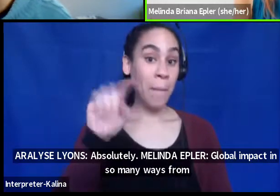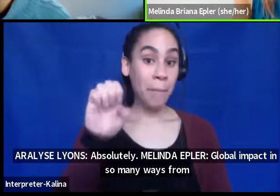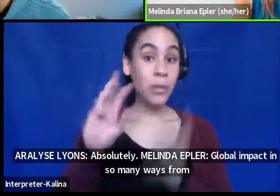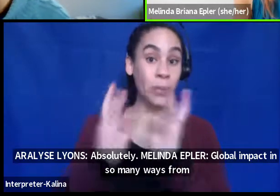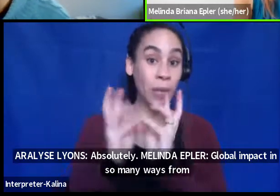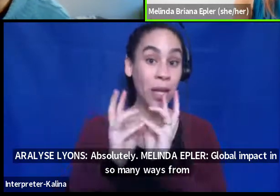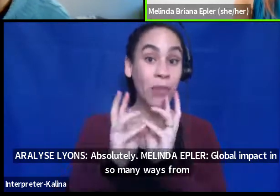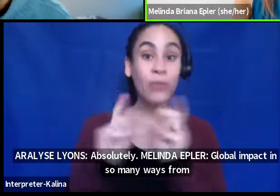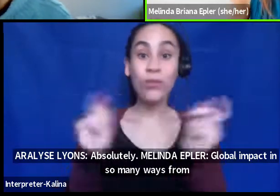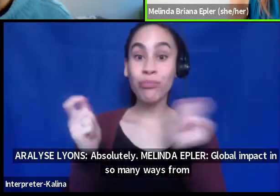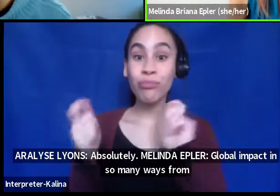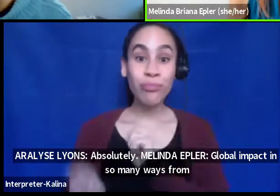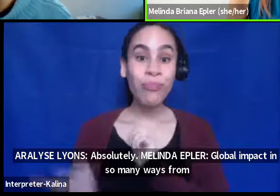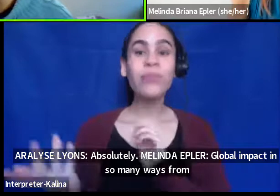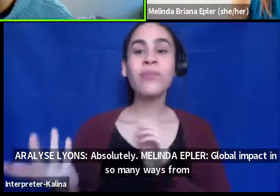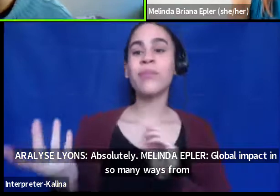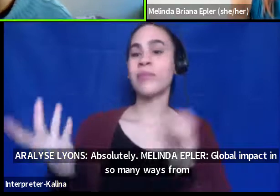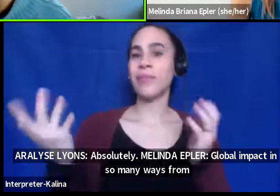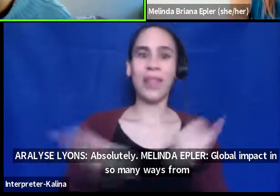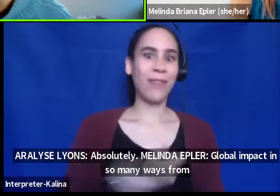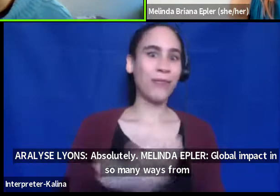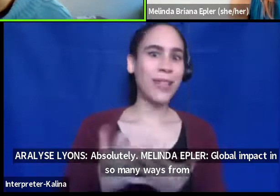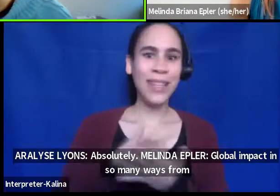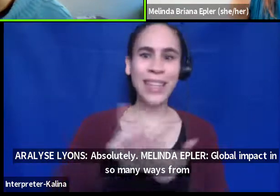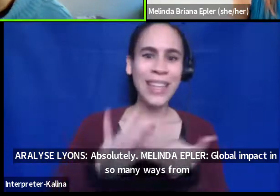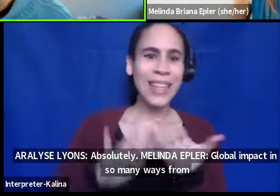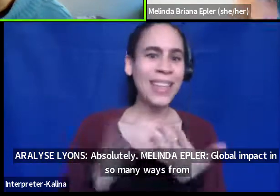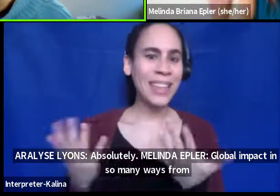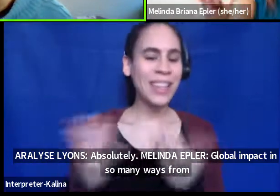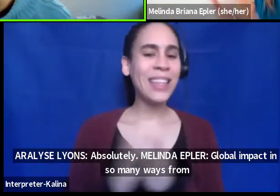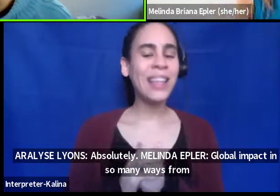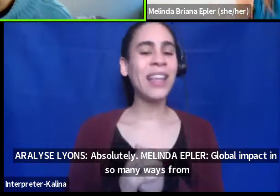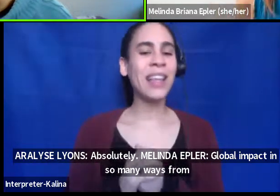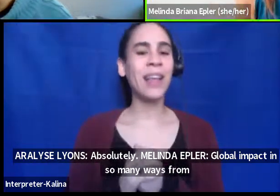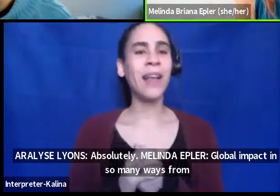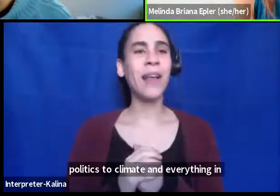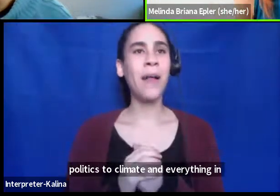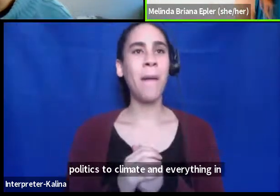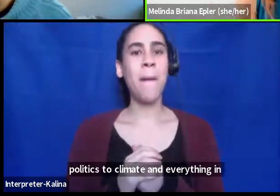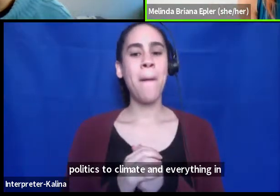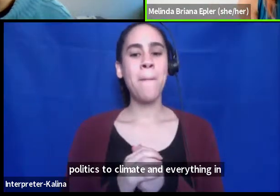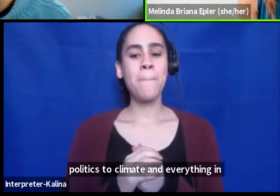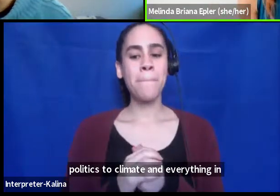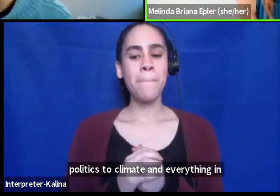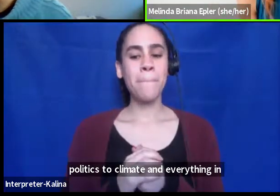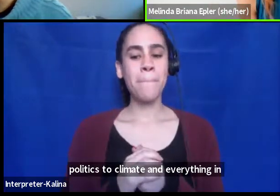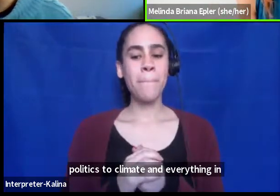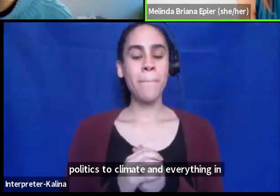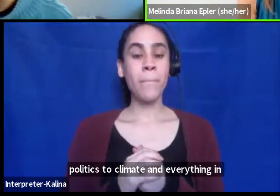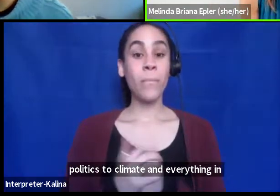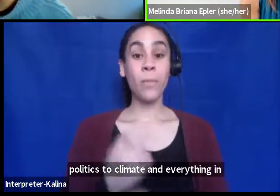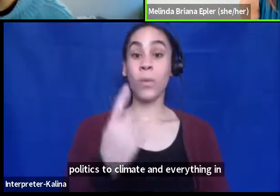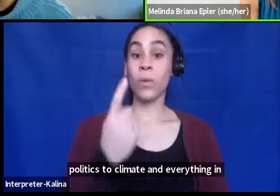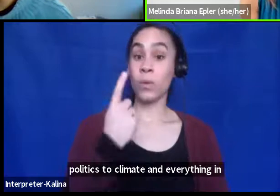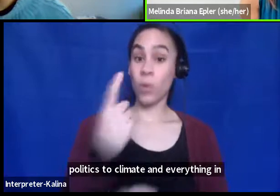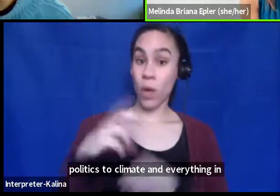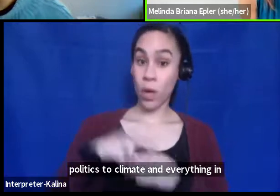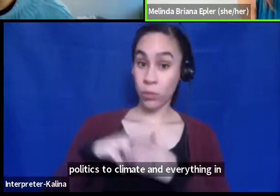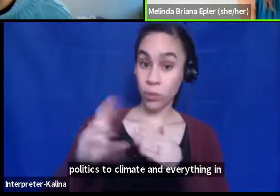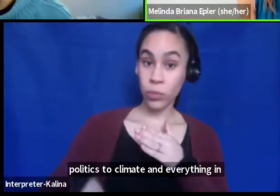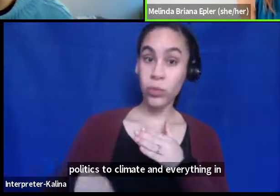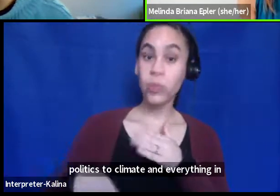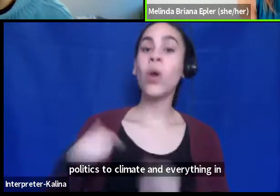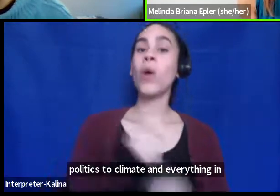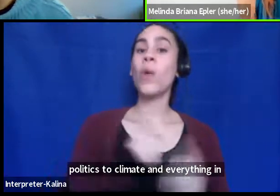and everything in between, right? And yeah. And so one of the results is that we have a Black